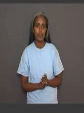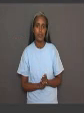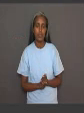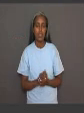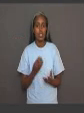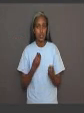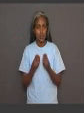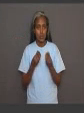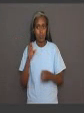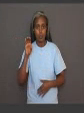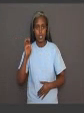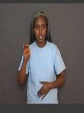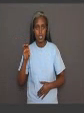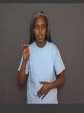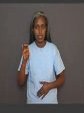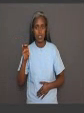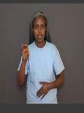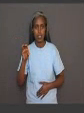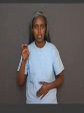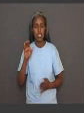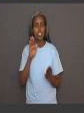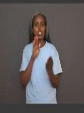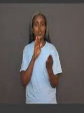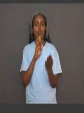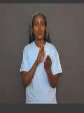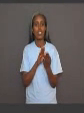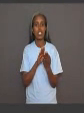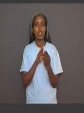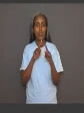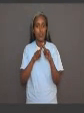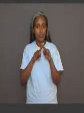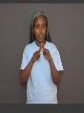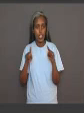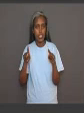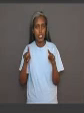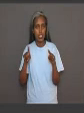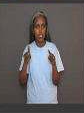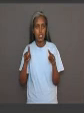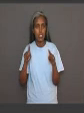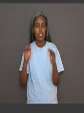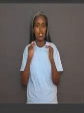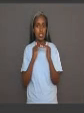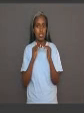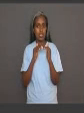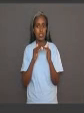For shop C, the coefficient of variation is